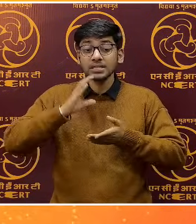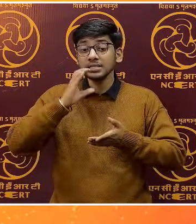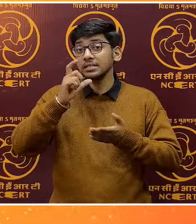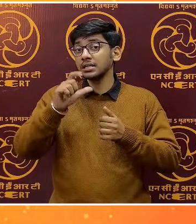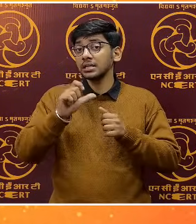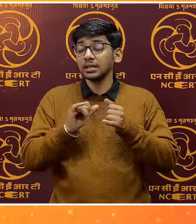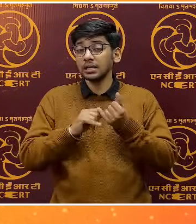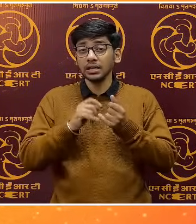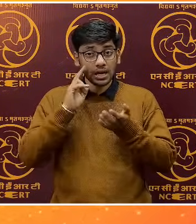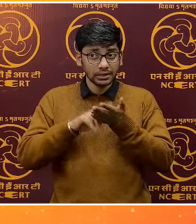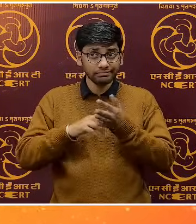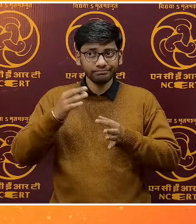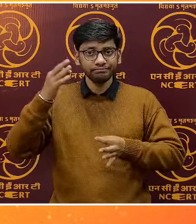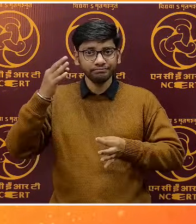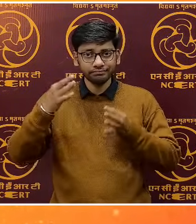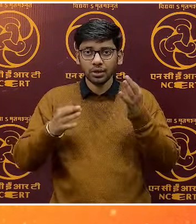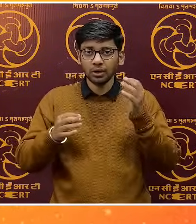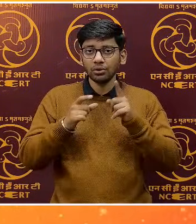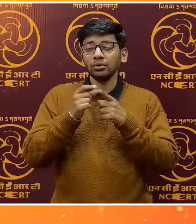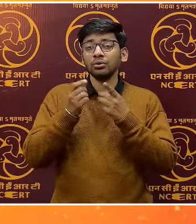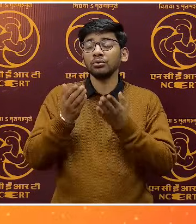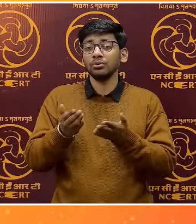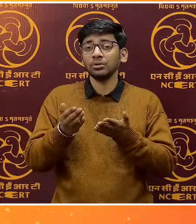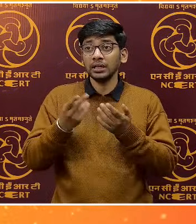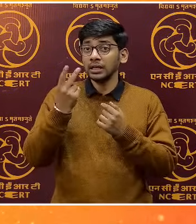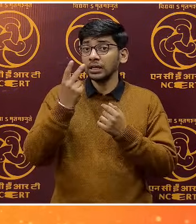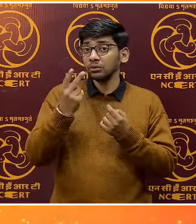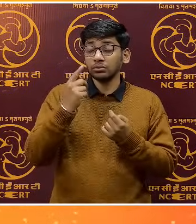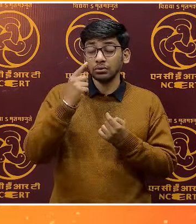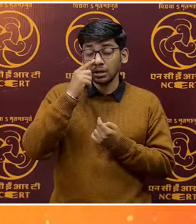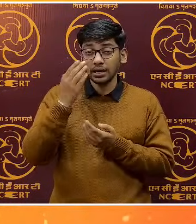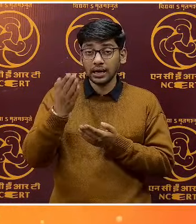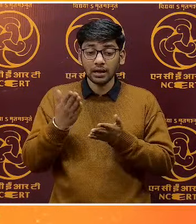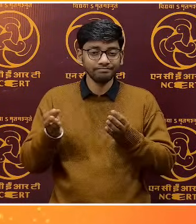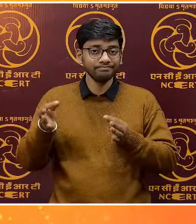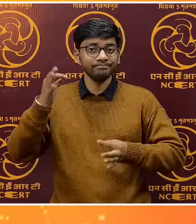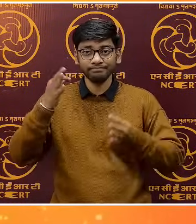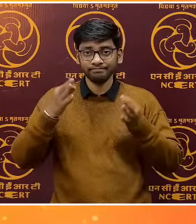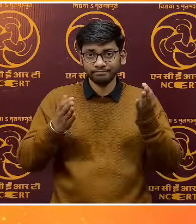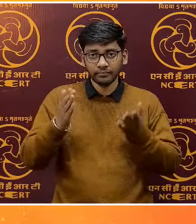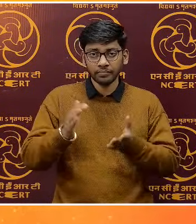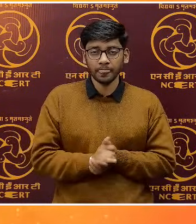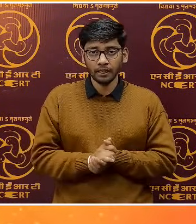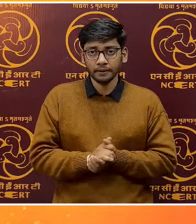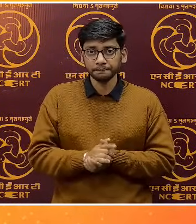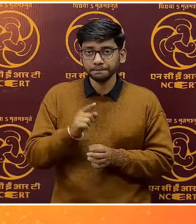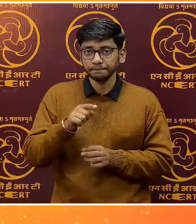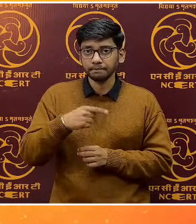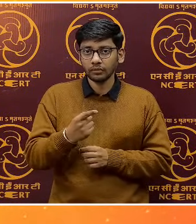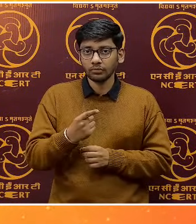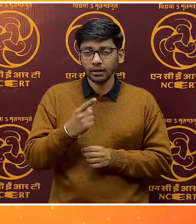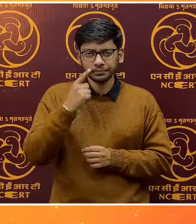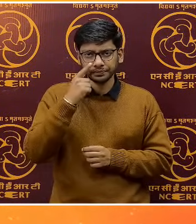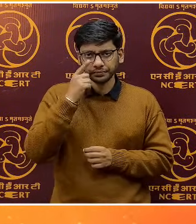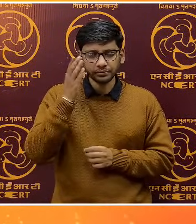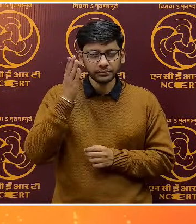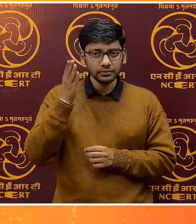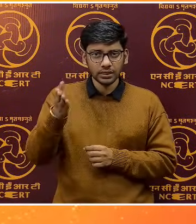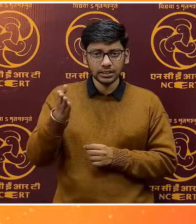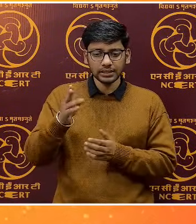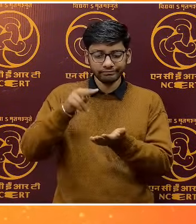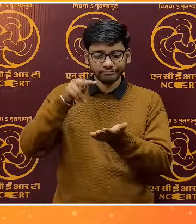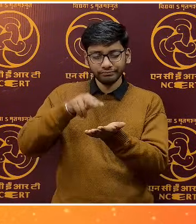one with these two girls, that these two girls are dancing. Next one is she is